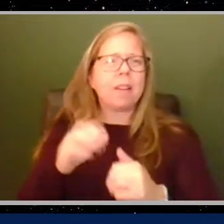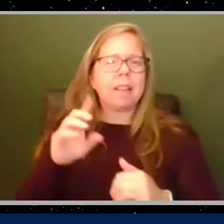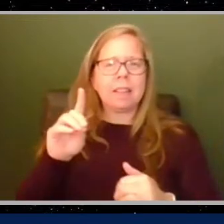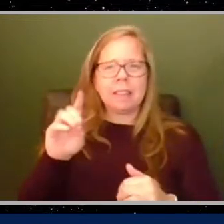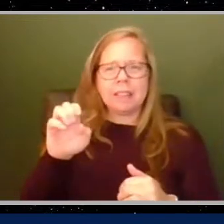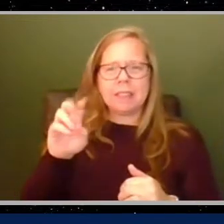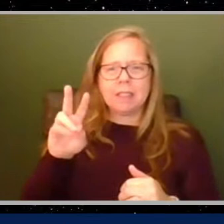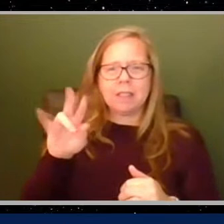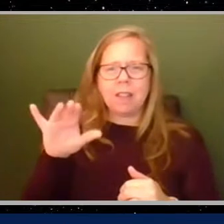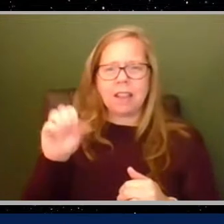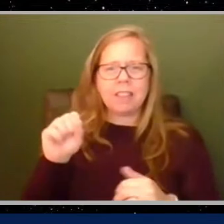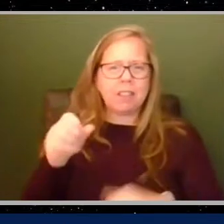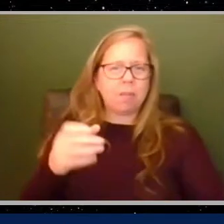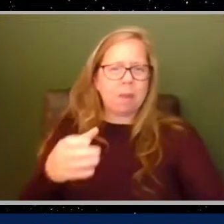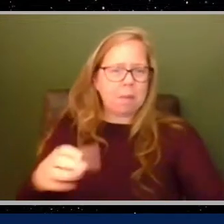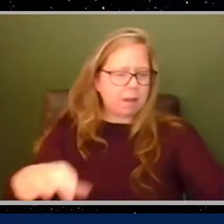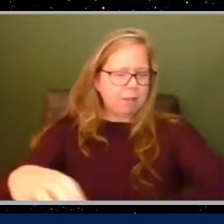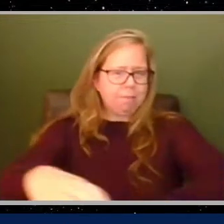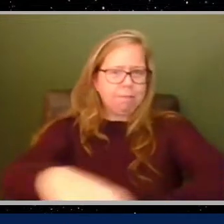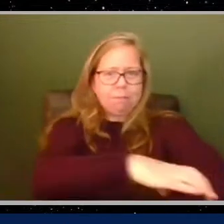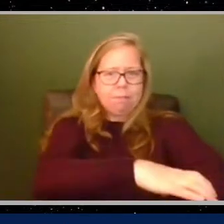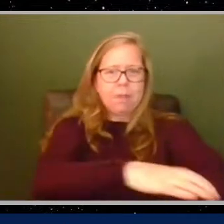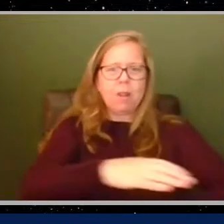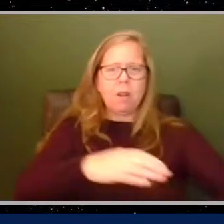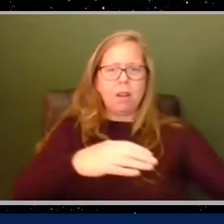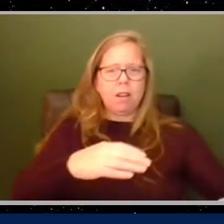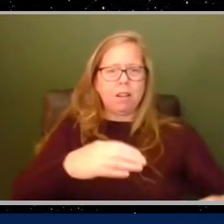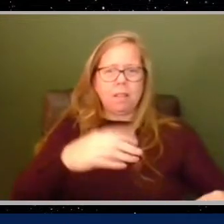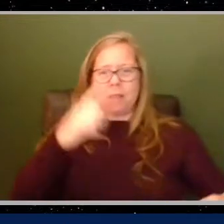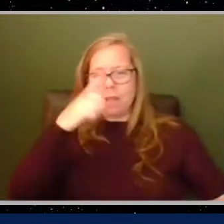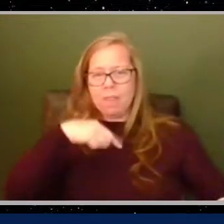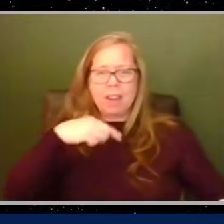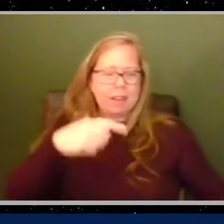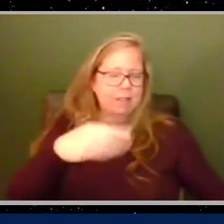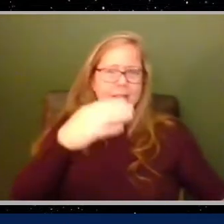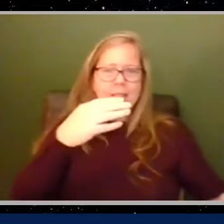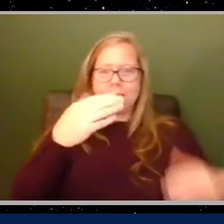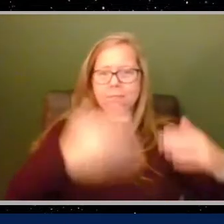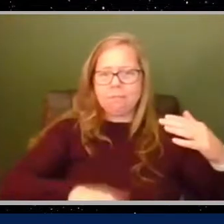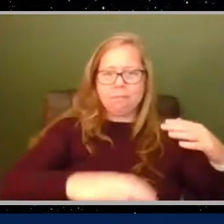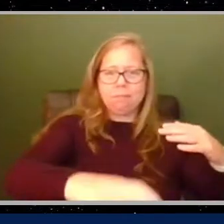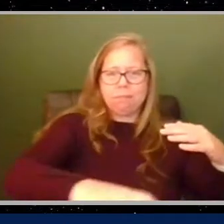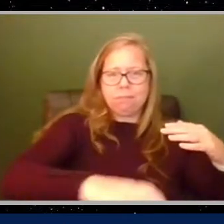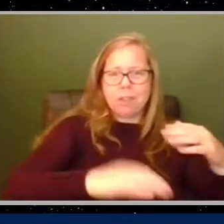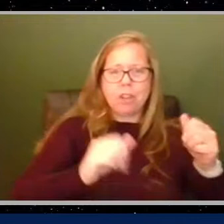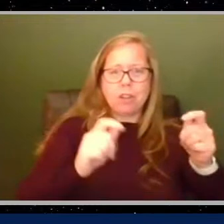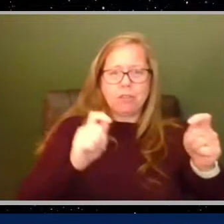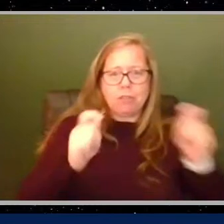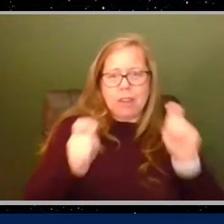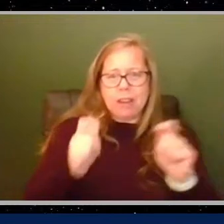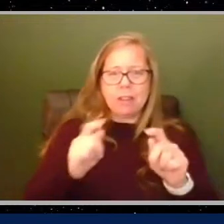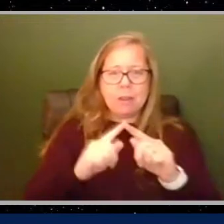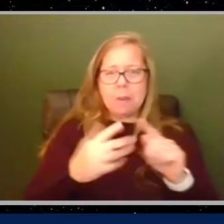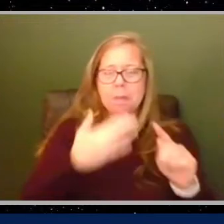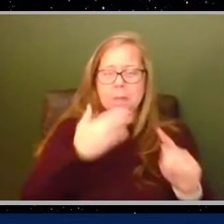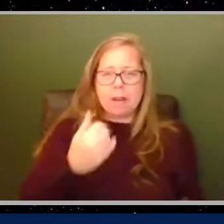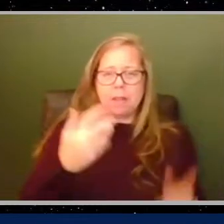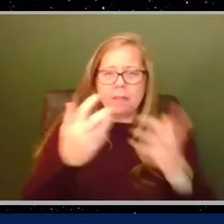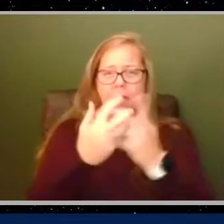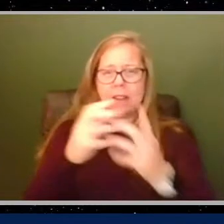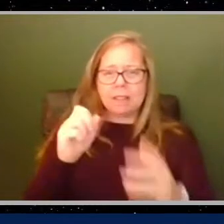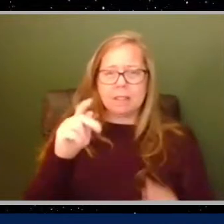more, I guess, matching the space environment or even more functional in space? Oh, absolutely. That's definitely something that's been discussed